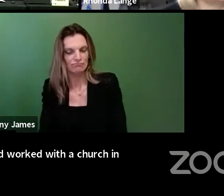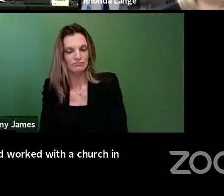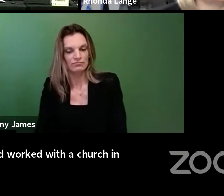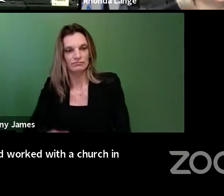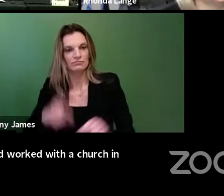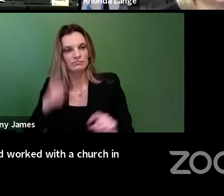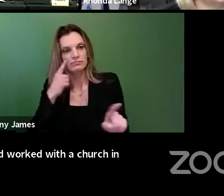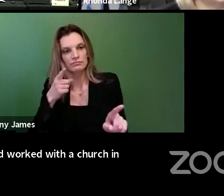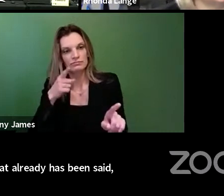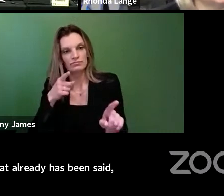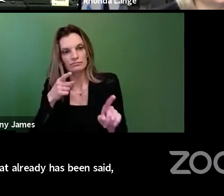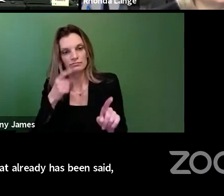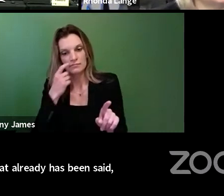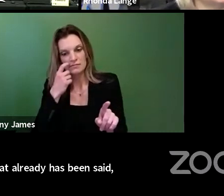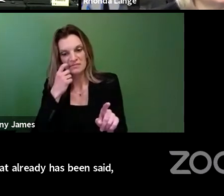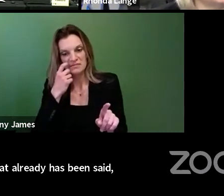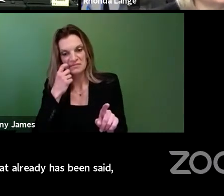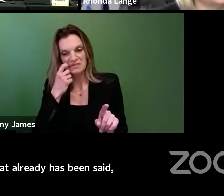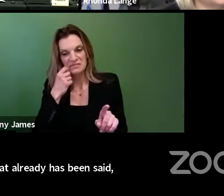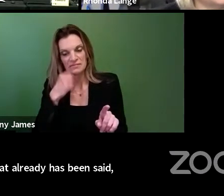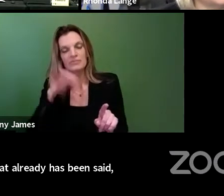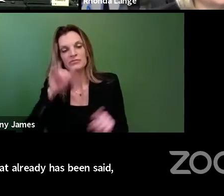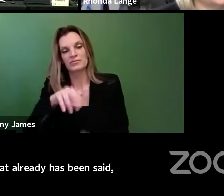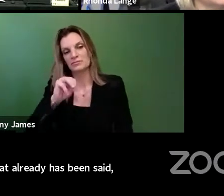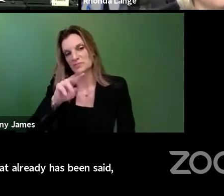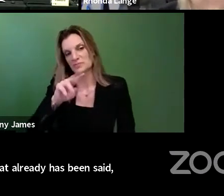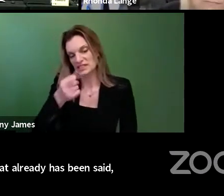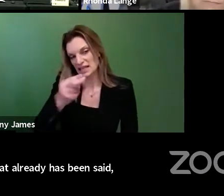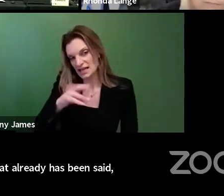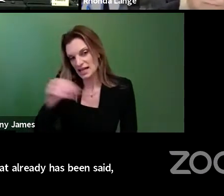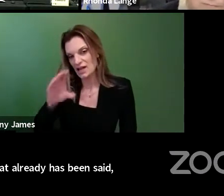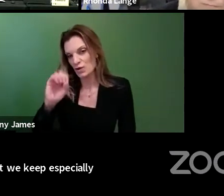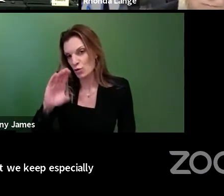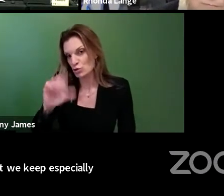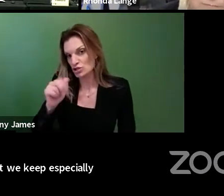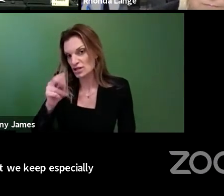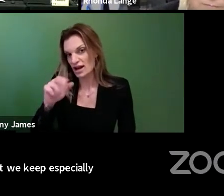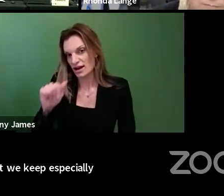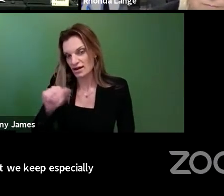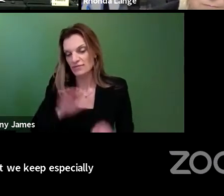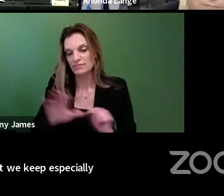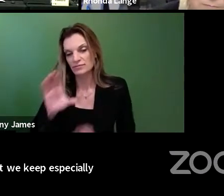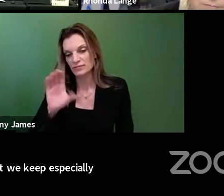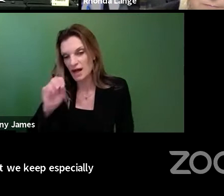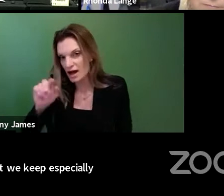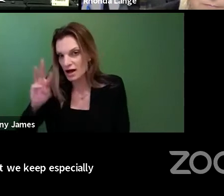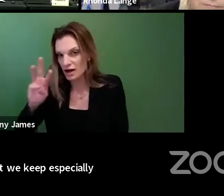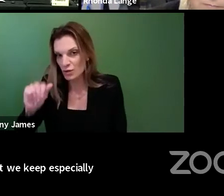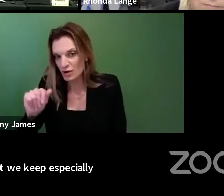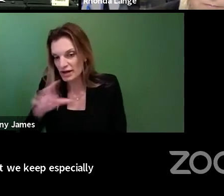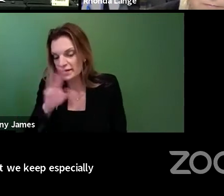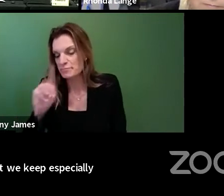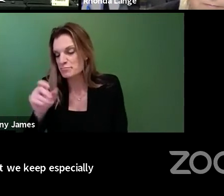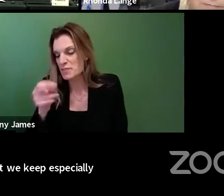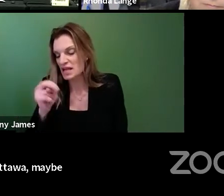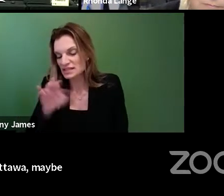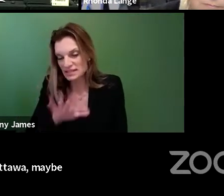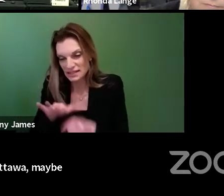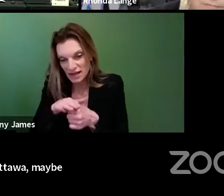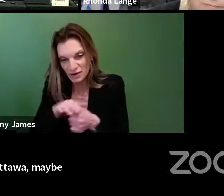important that we keep the, especially Muskegon, Oceana, Ottawa, maybe even up to Mason County, that